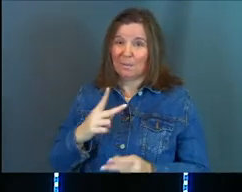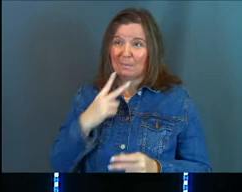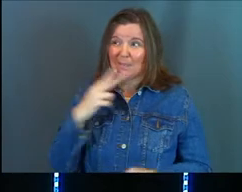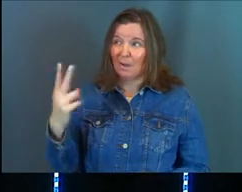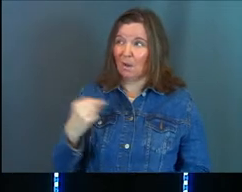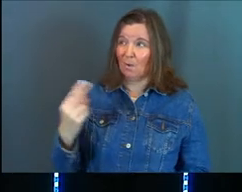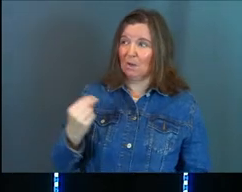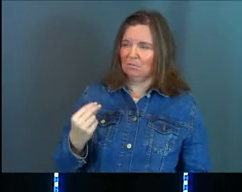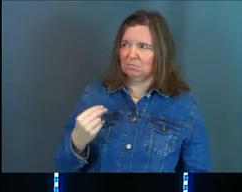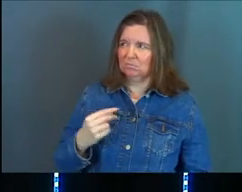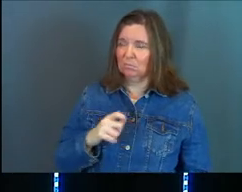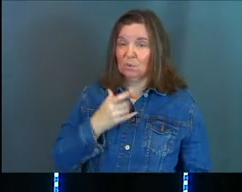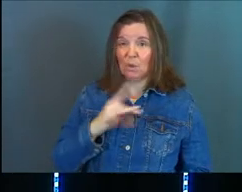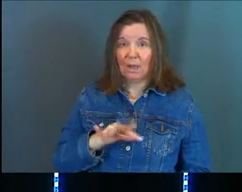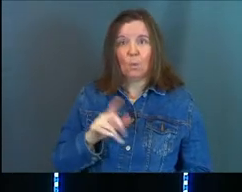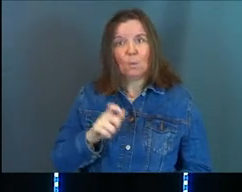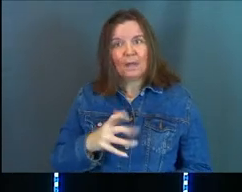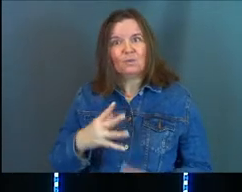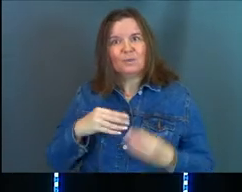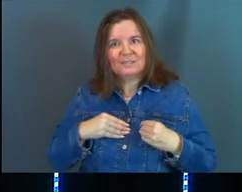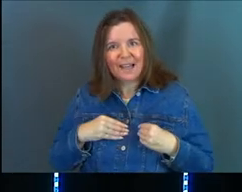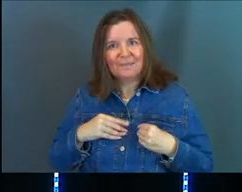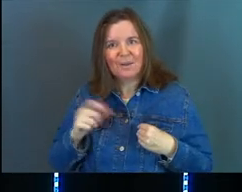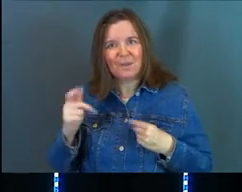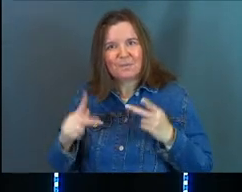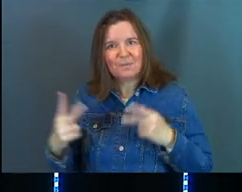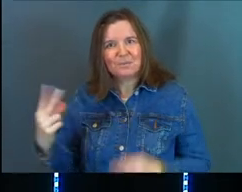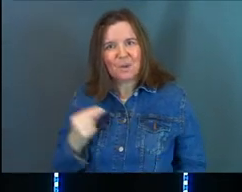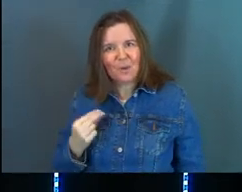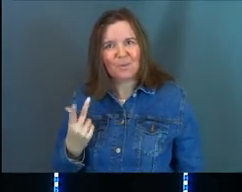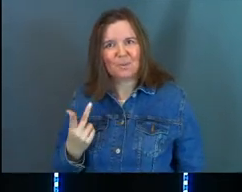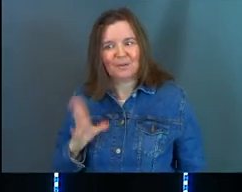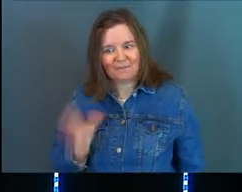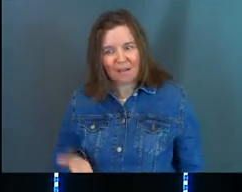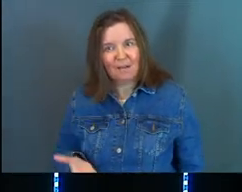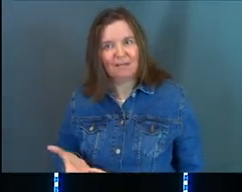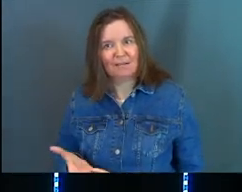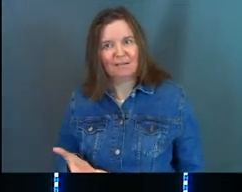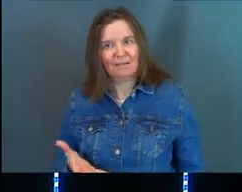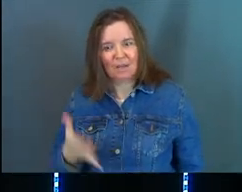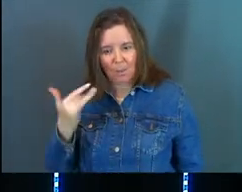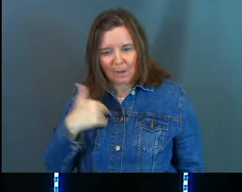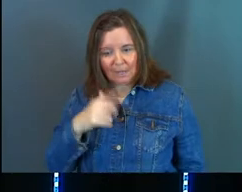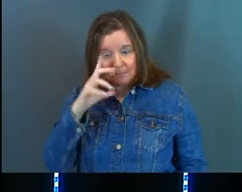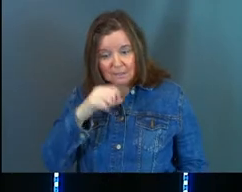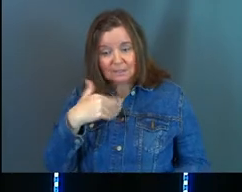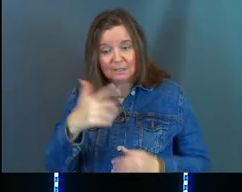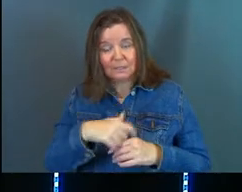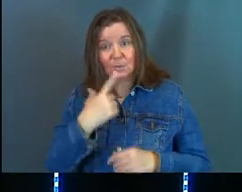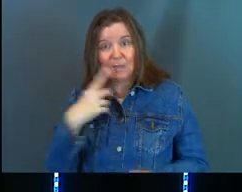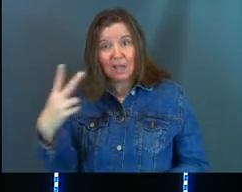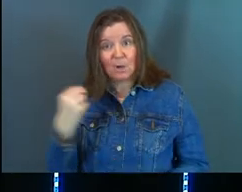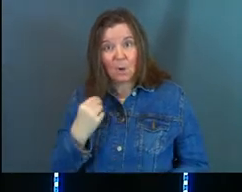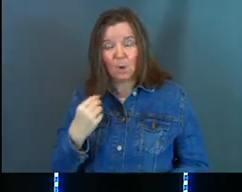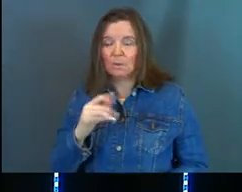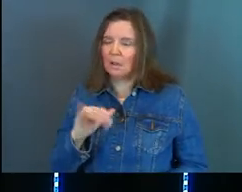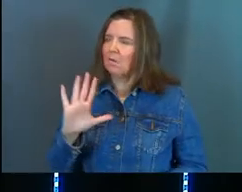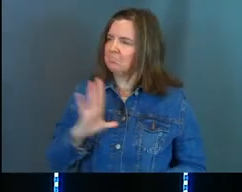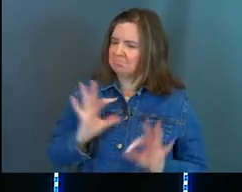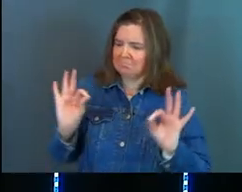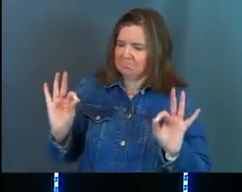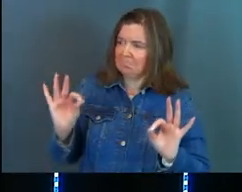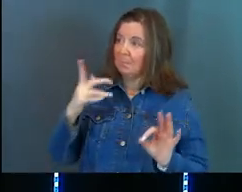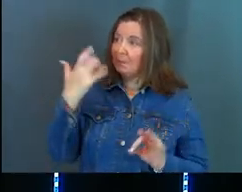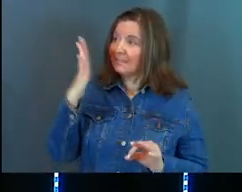people's no's. We need to love each other's no's. Why can't there be assumption in our conversation the next time that you say no to me? It's like, it's